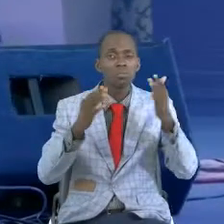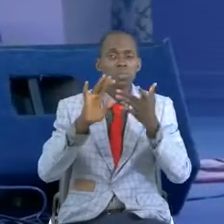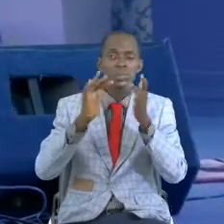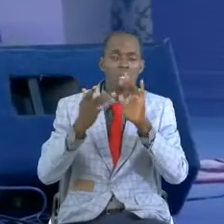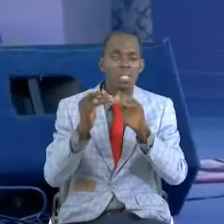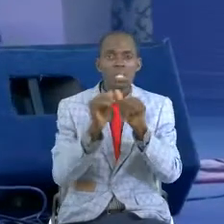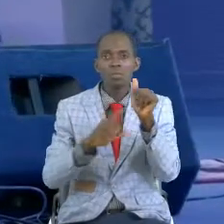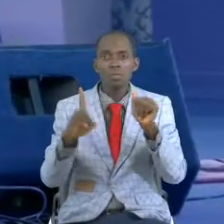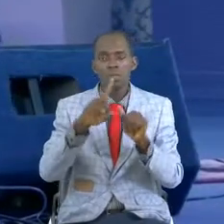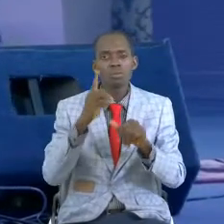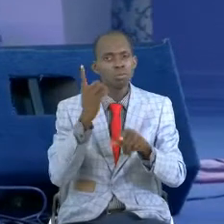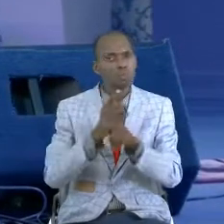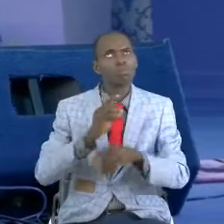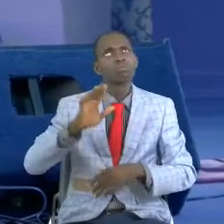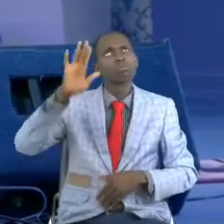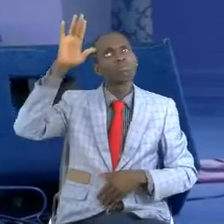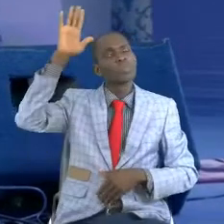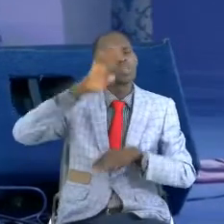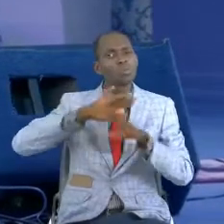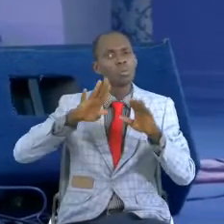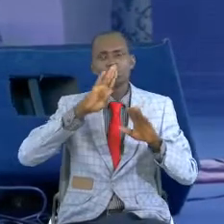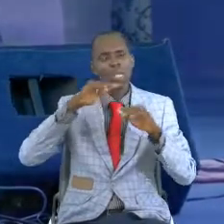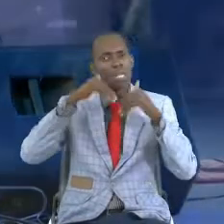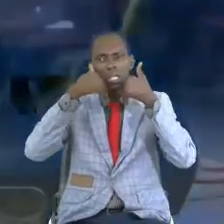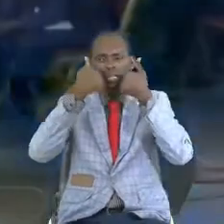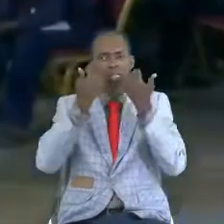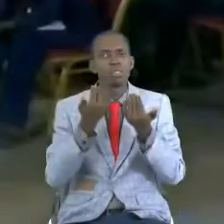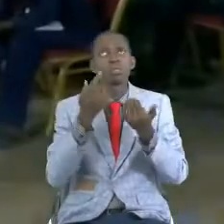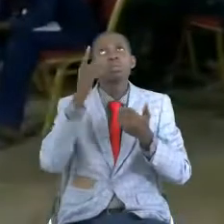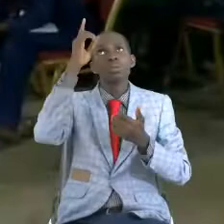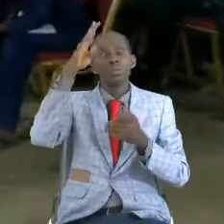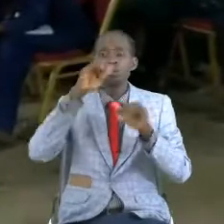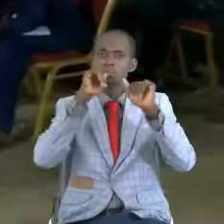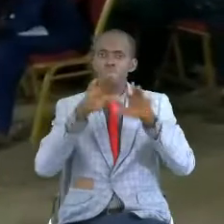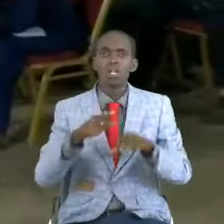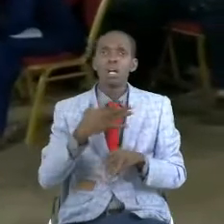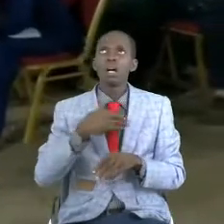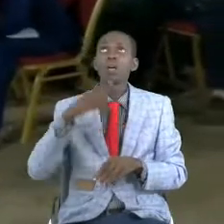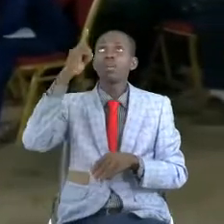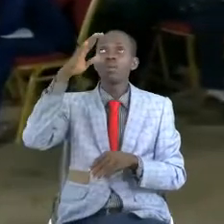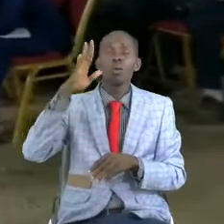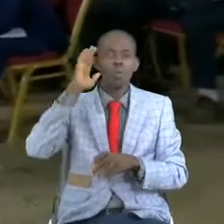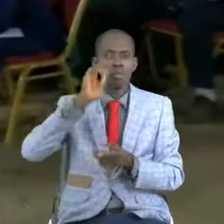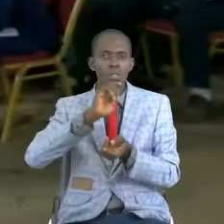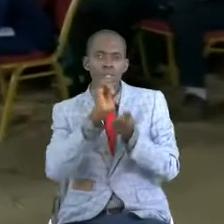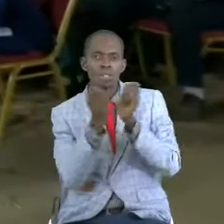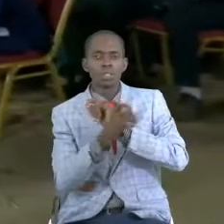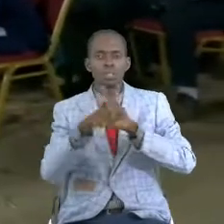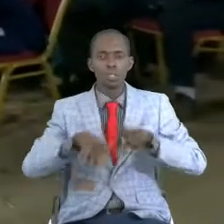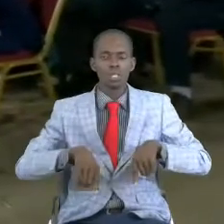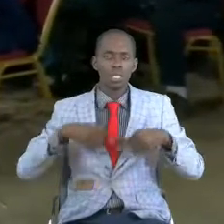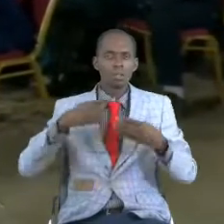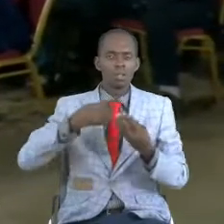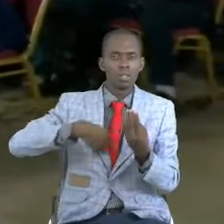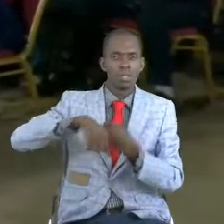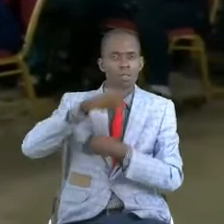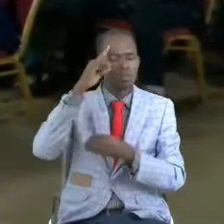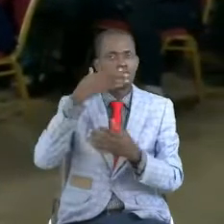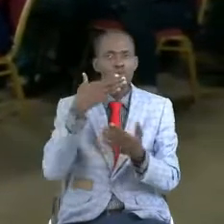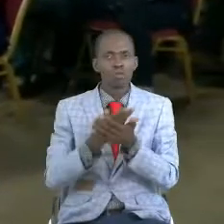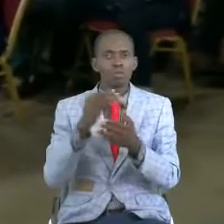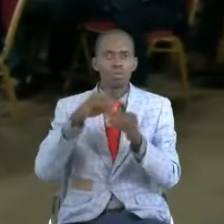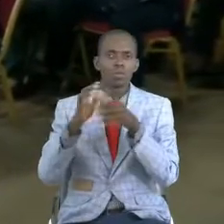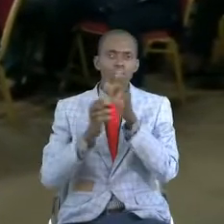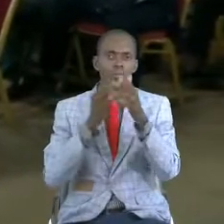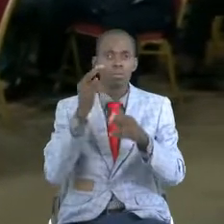God bless you. God bless you. And God, turn your life around tonight in Jesus' name. If you're